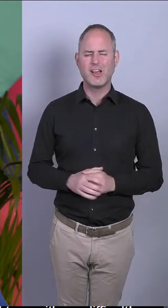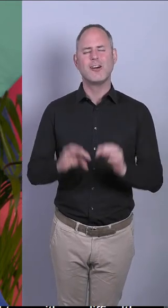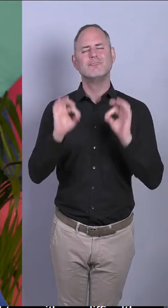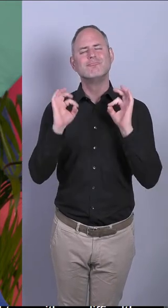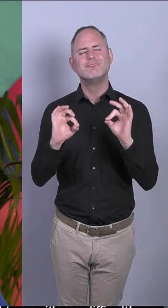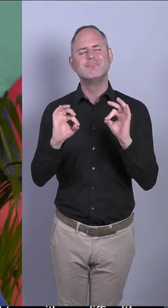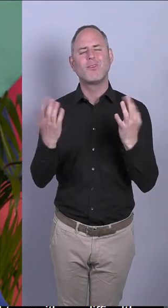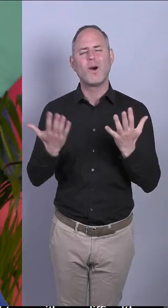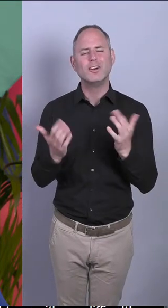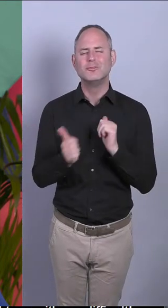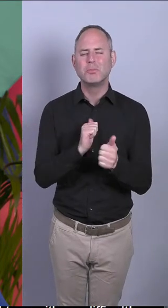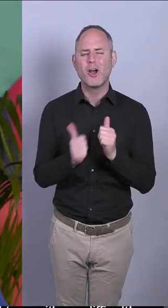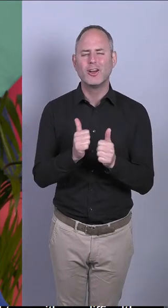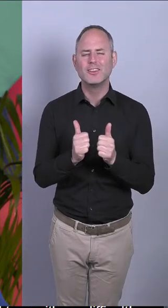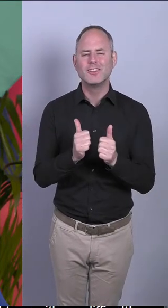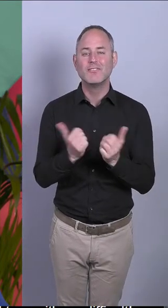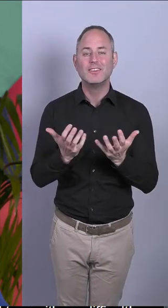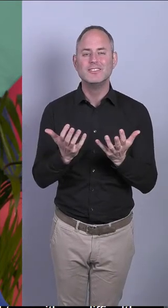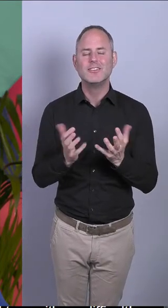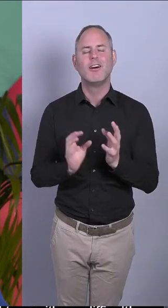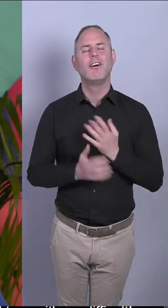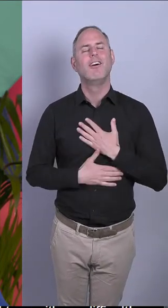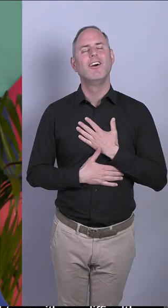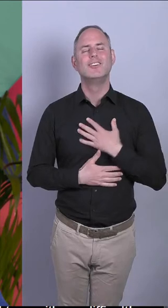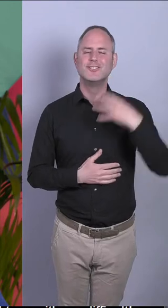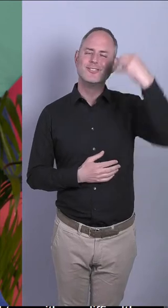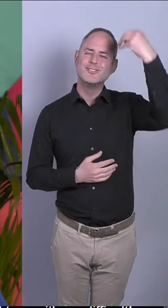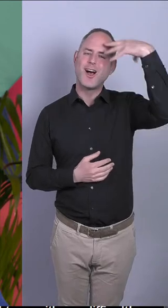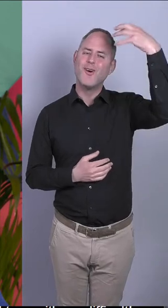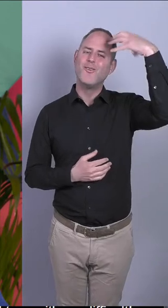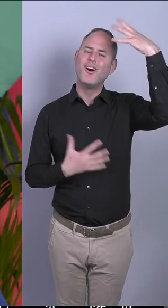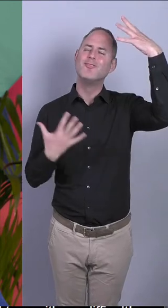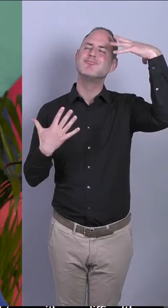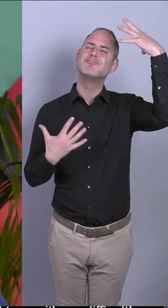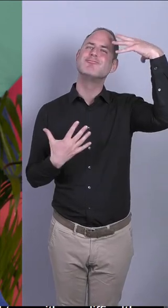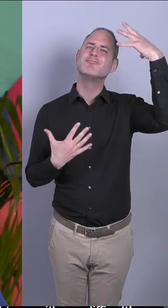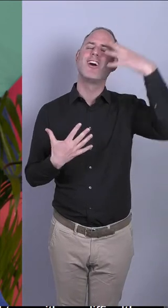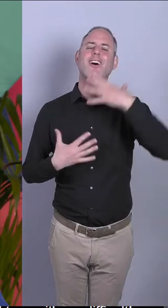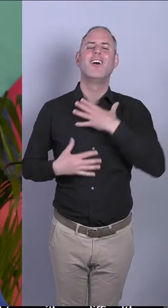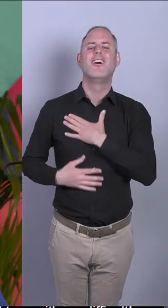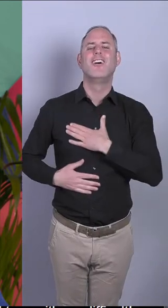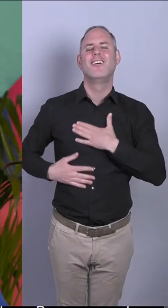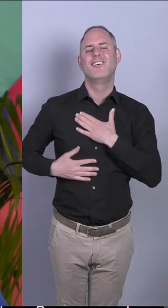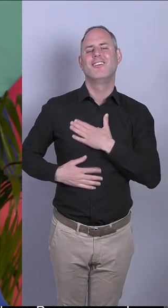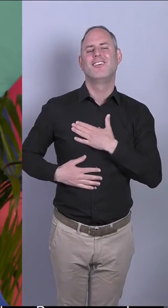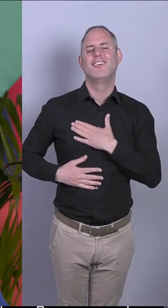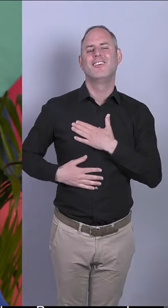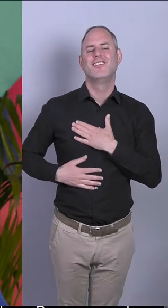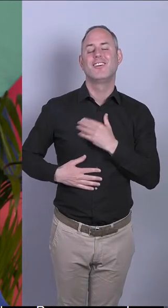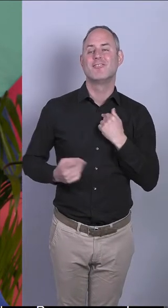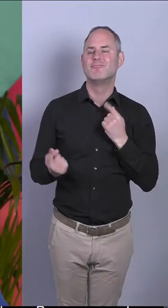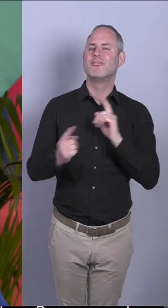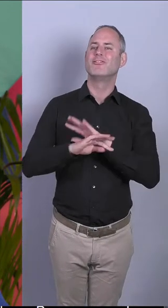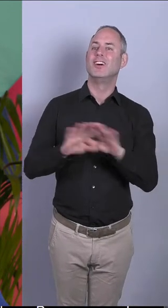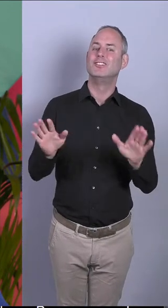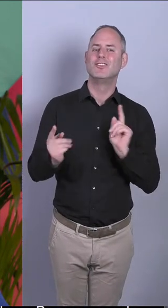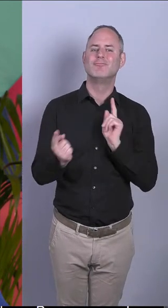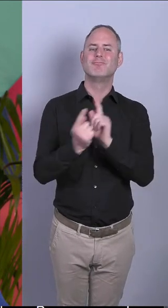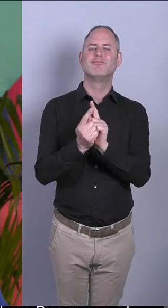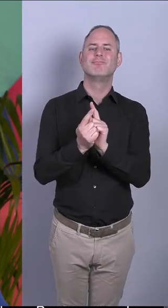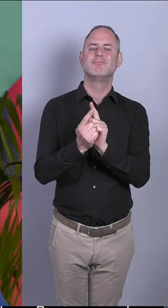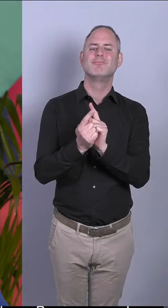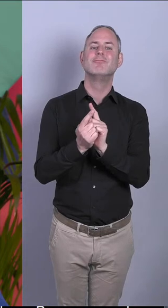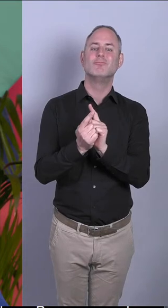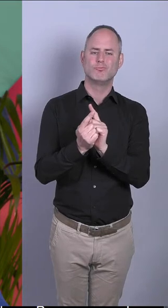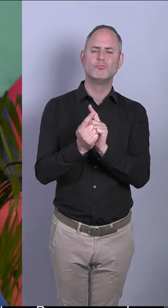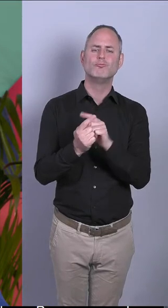best aspect after working out is the good conscience, the shower, the food, and my ability to tell friends, well, you should maybe join the